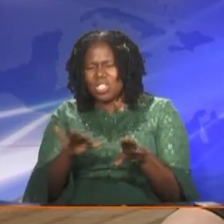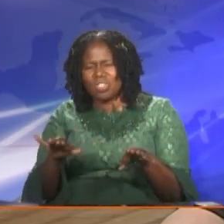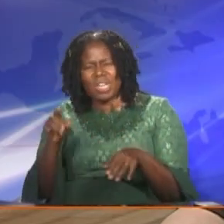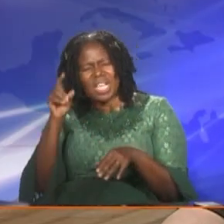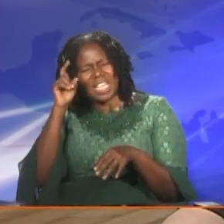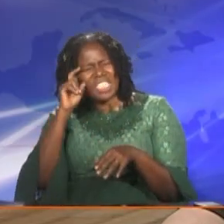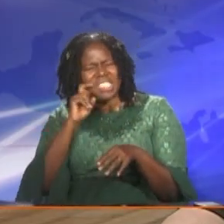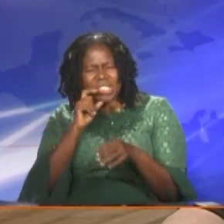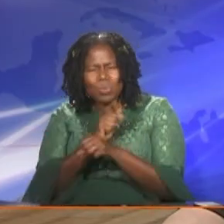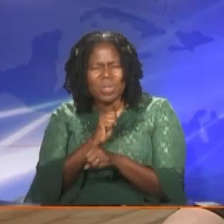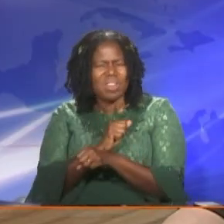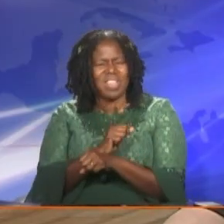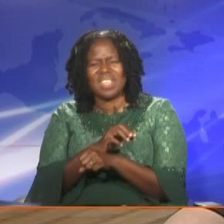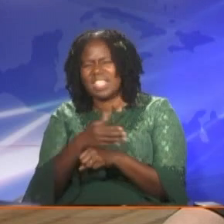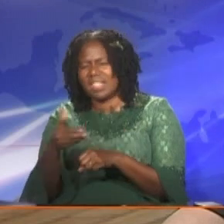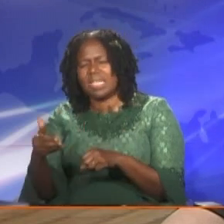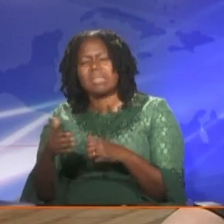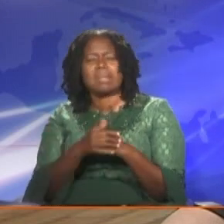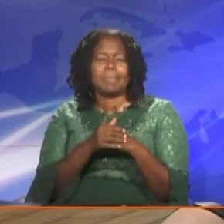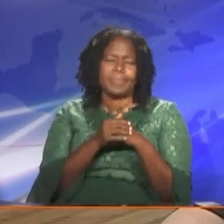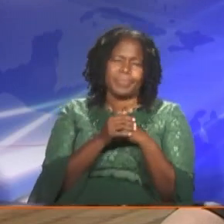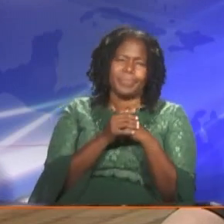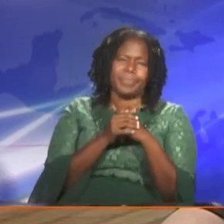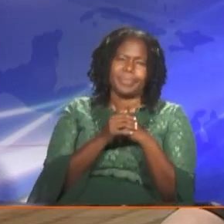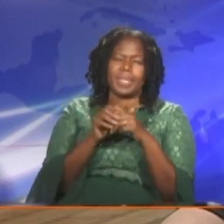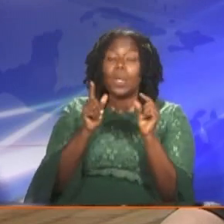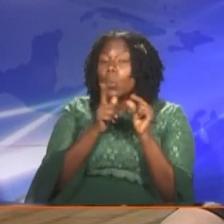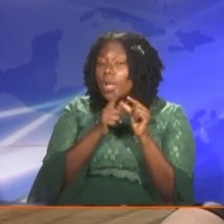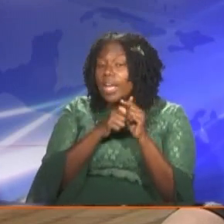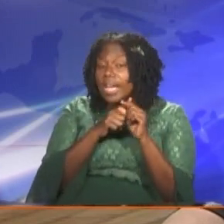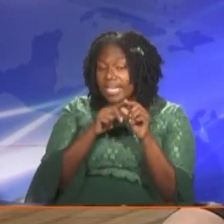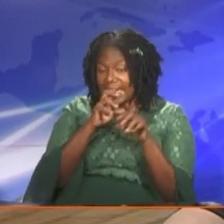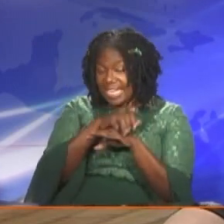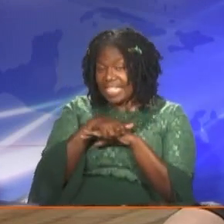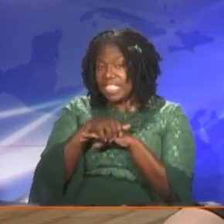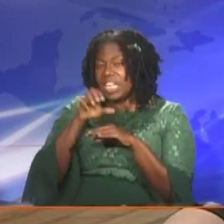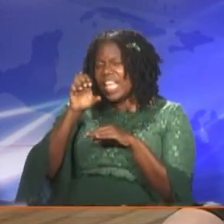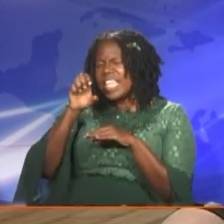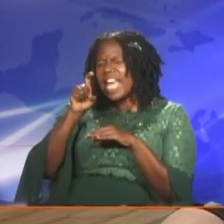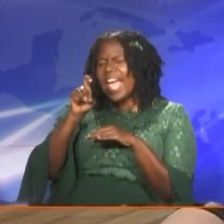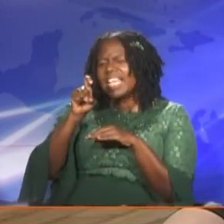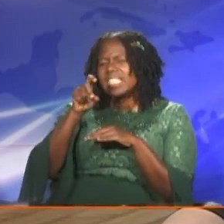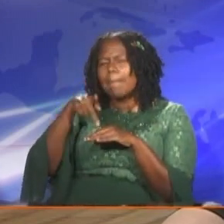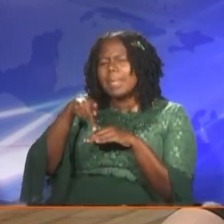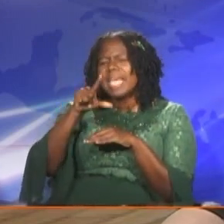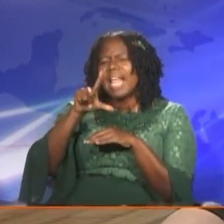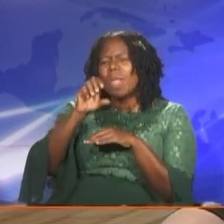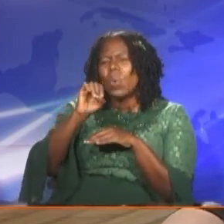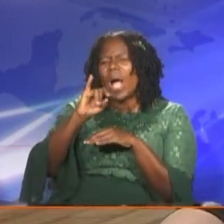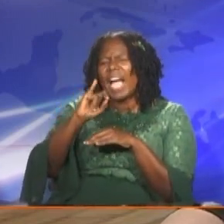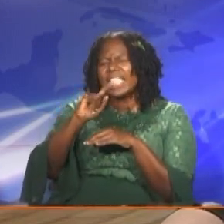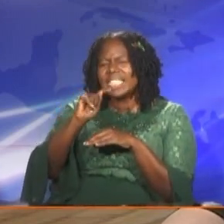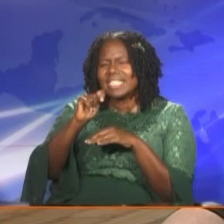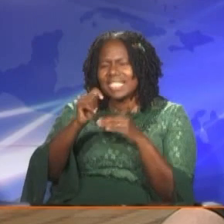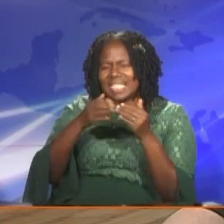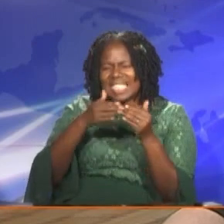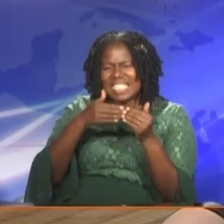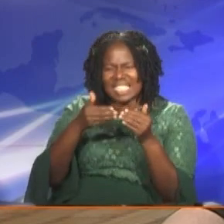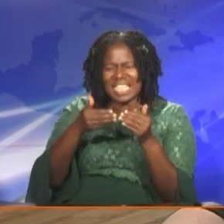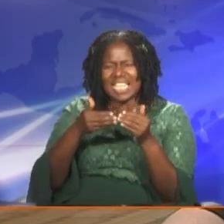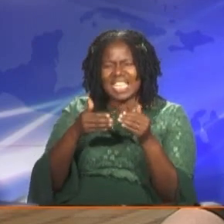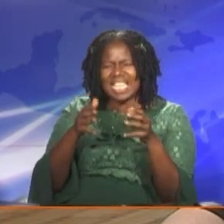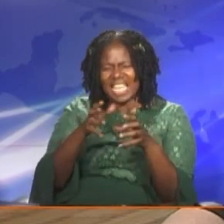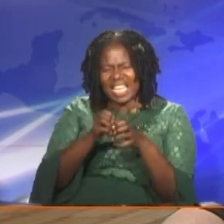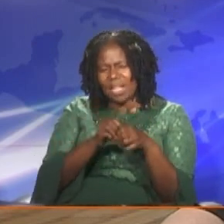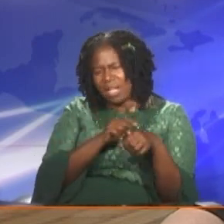especially I'm thinking, being a teacher as well, you really need to pay attention to the children coming into